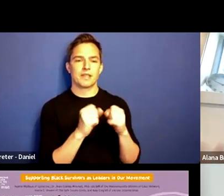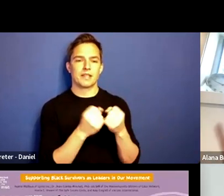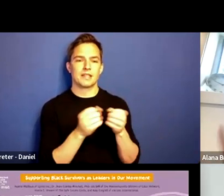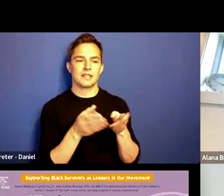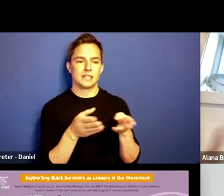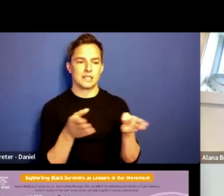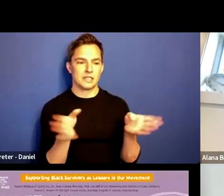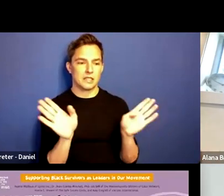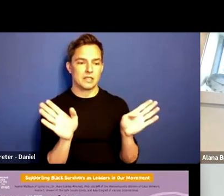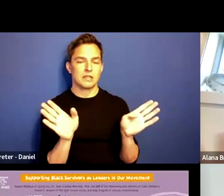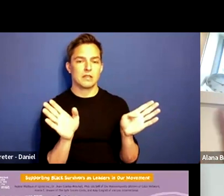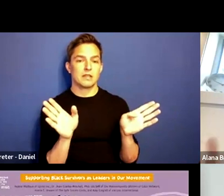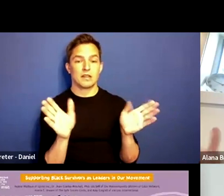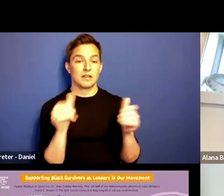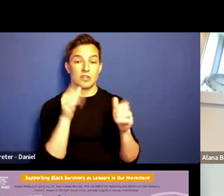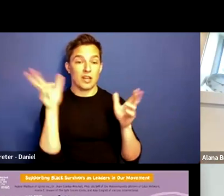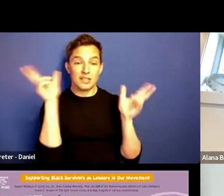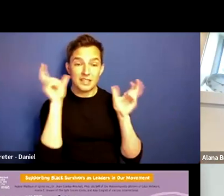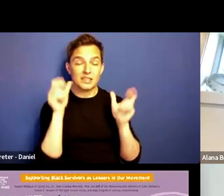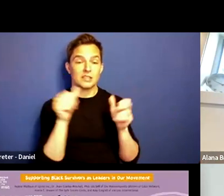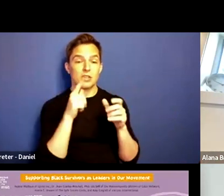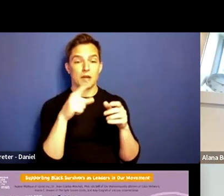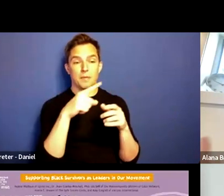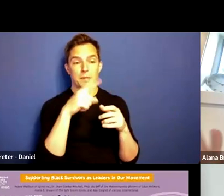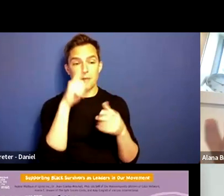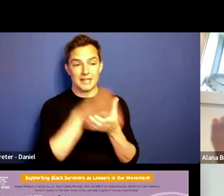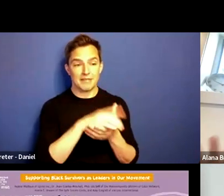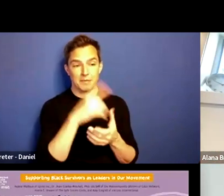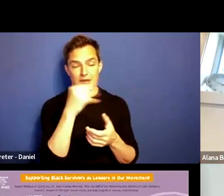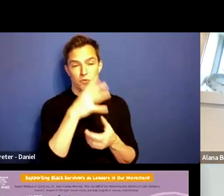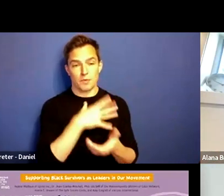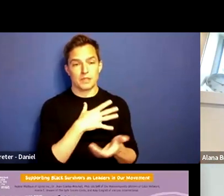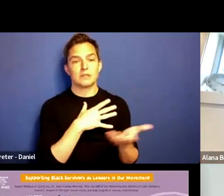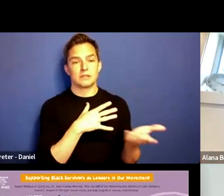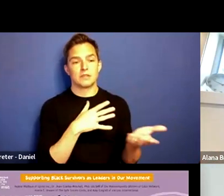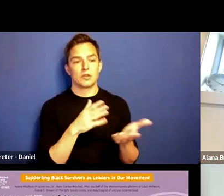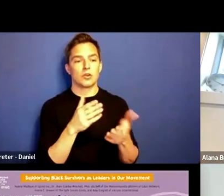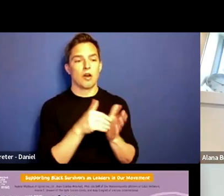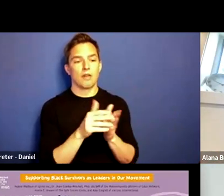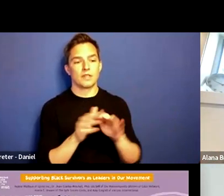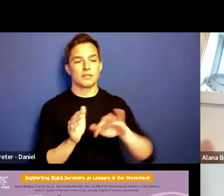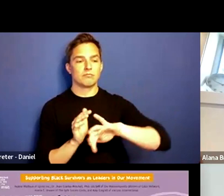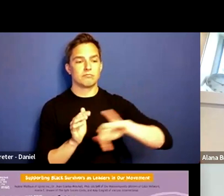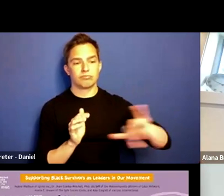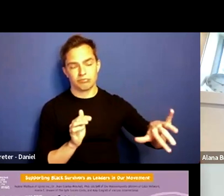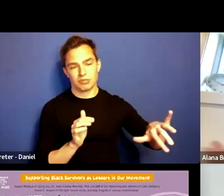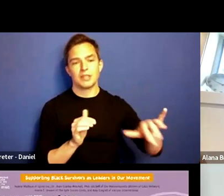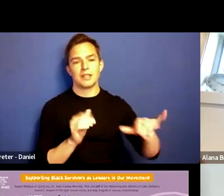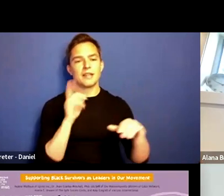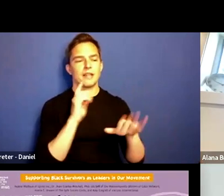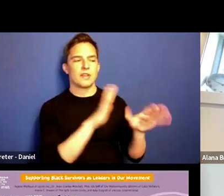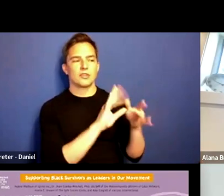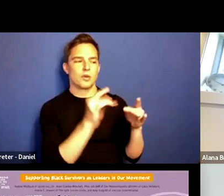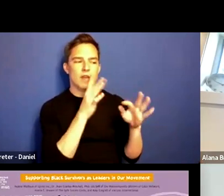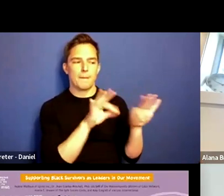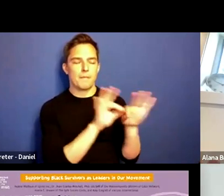saying not listen to or not believe Black women. And we're often pushed to the side, or when they have stories, it's not important. You don't hear it on the